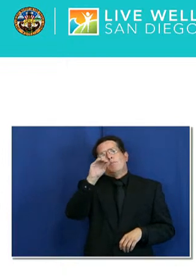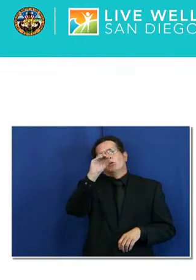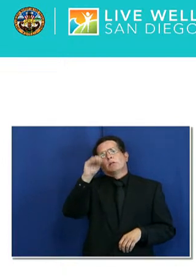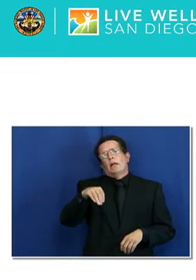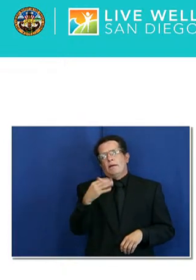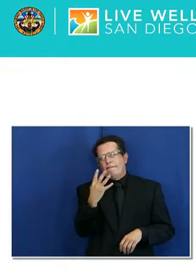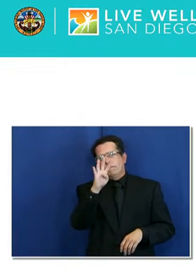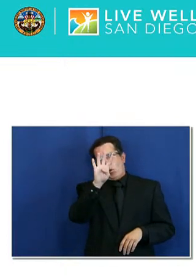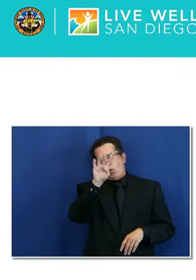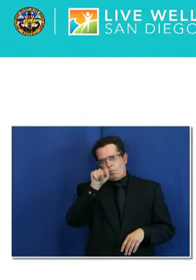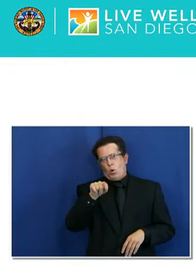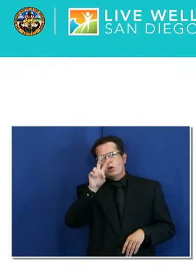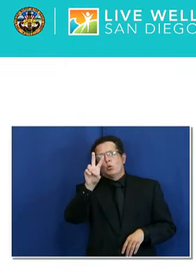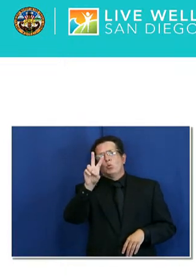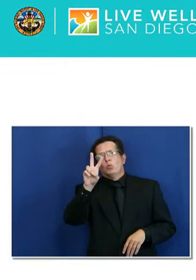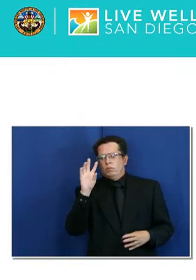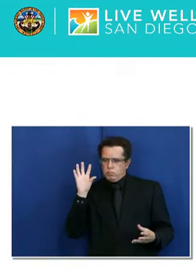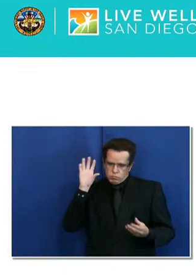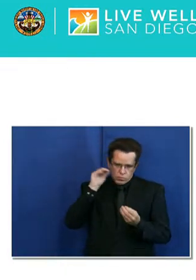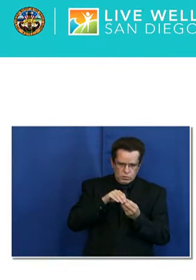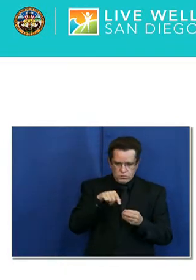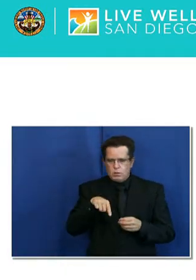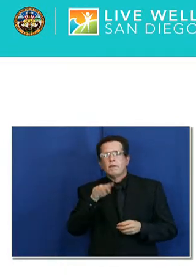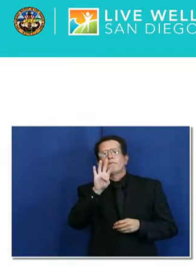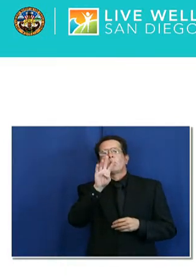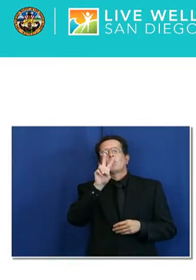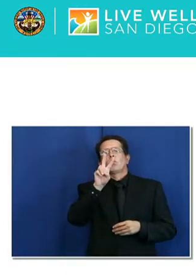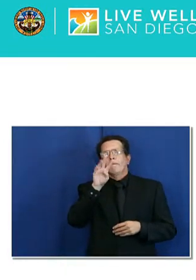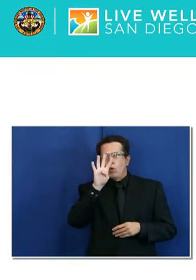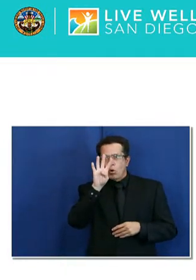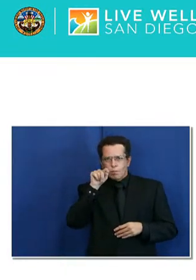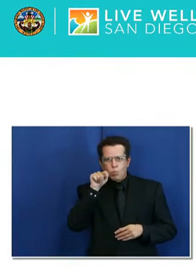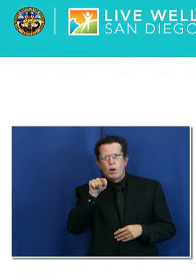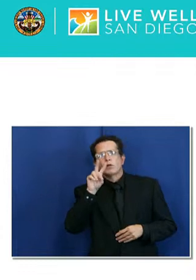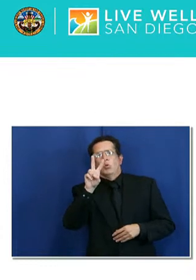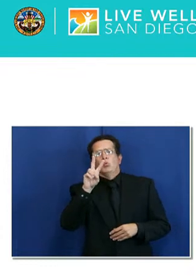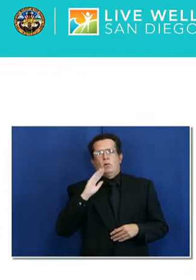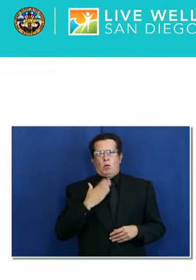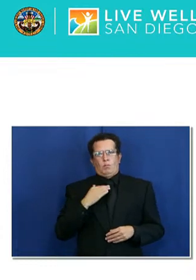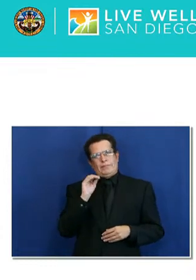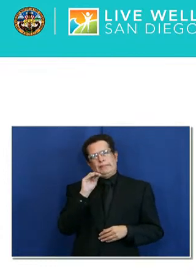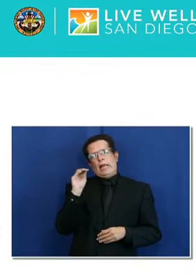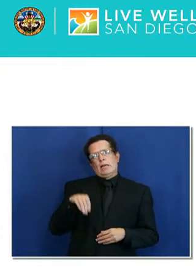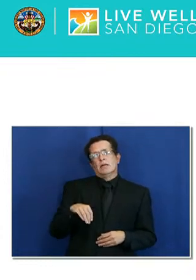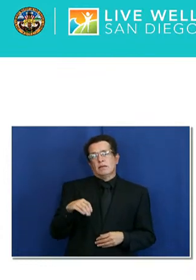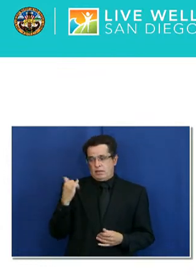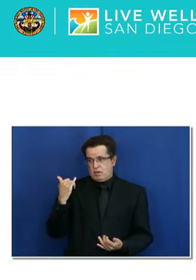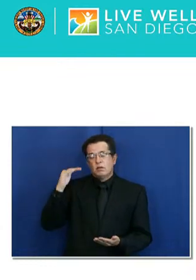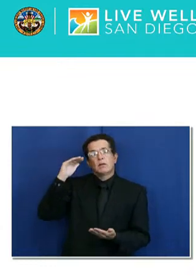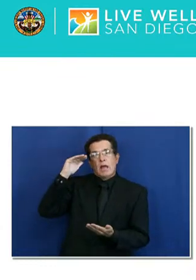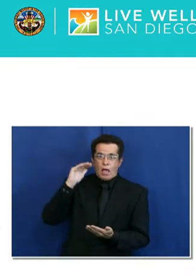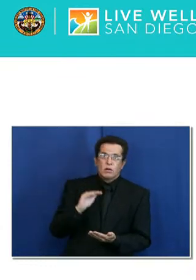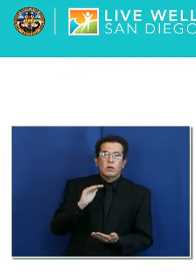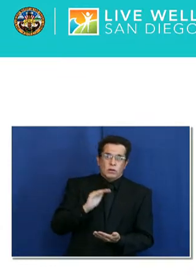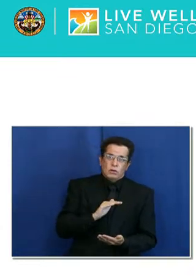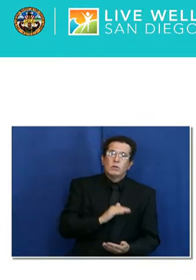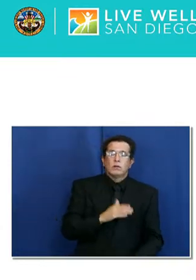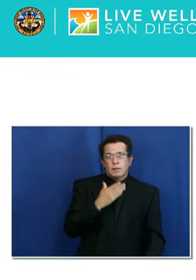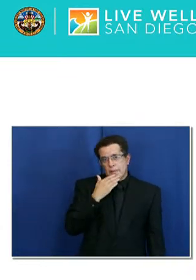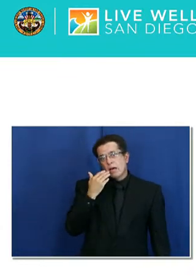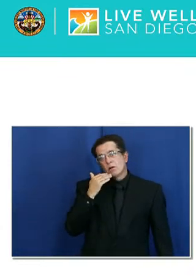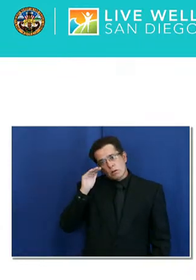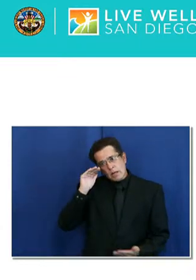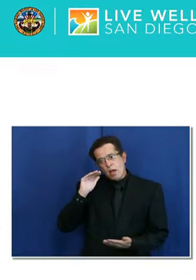cases is 4.2. Again, down considerably from where we were, but we would obviously, the lower it goes, the